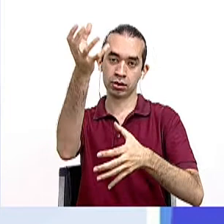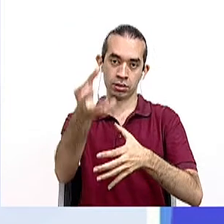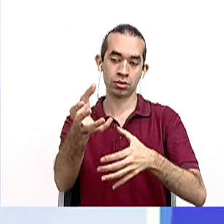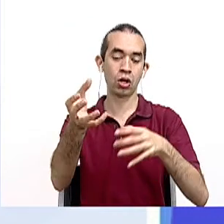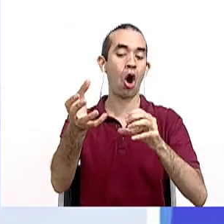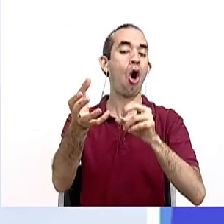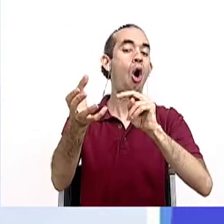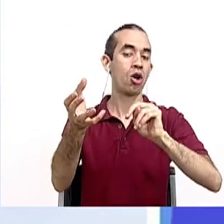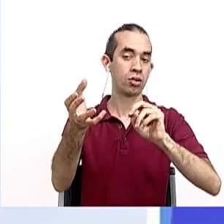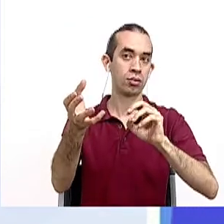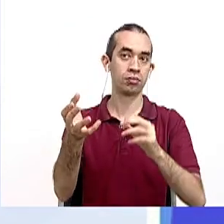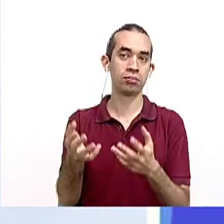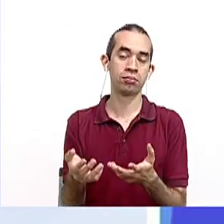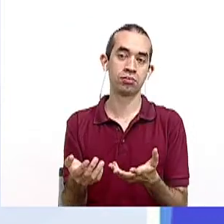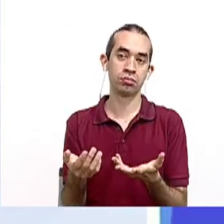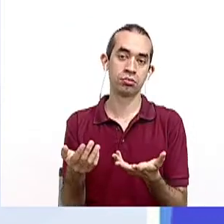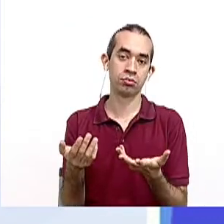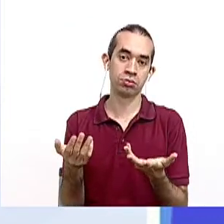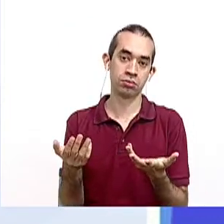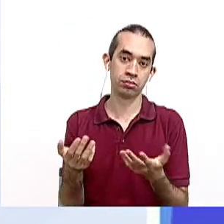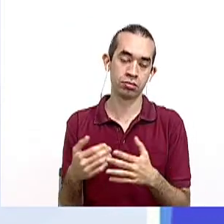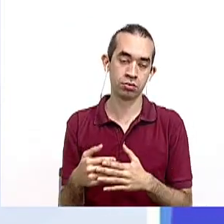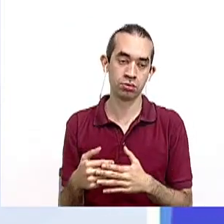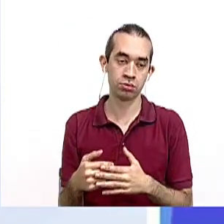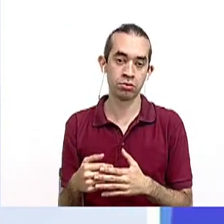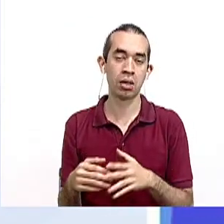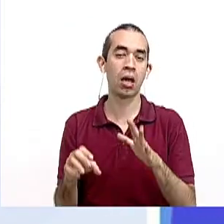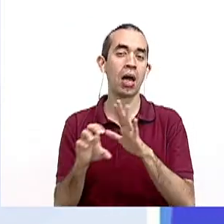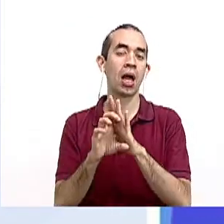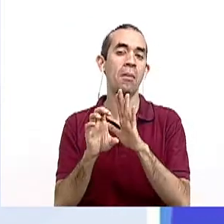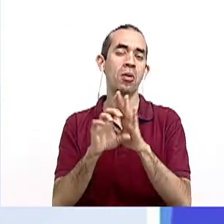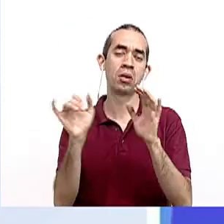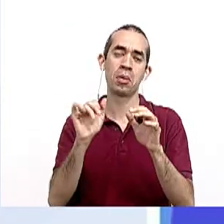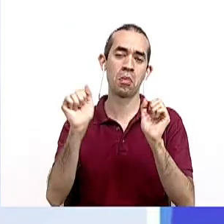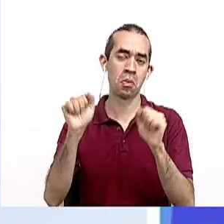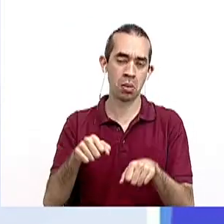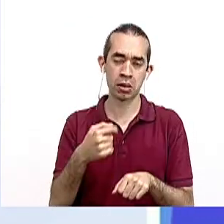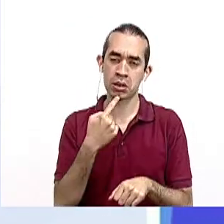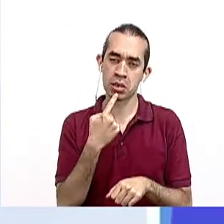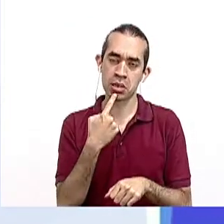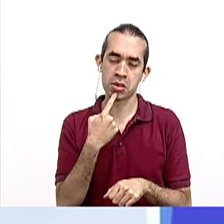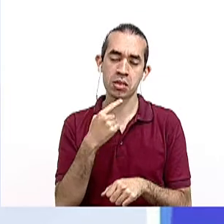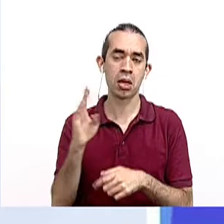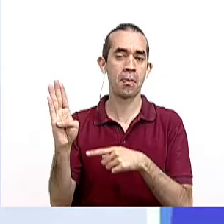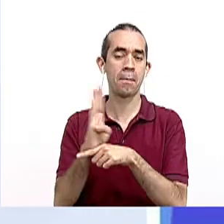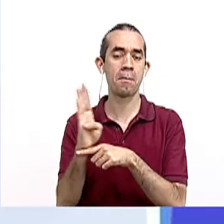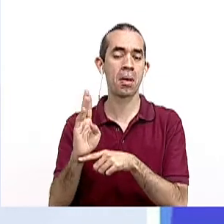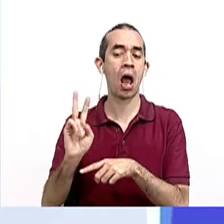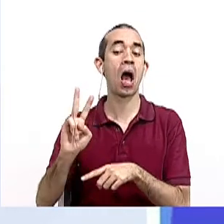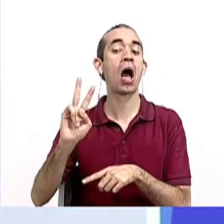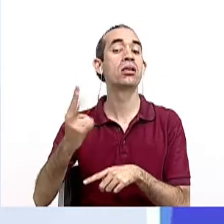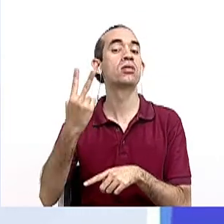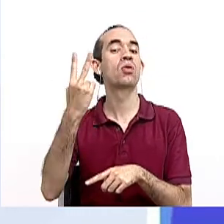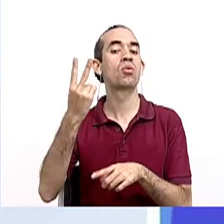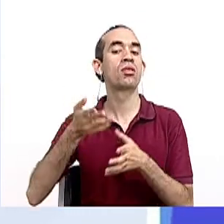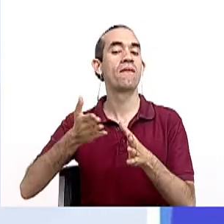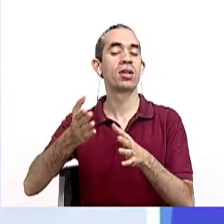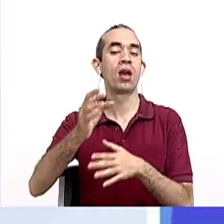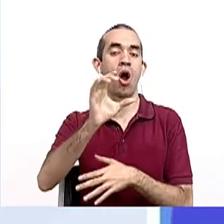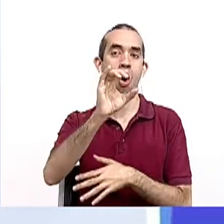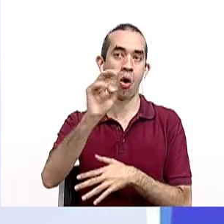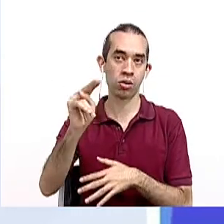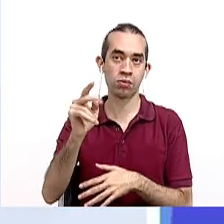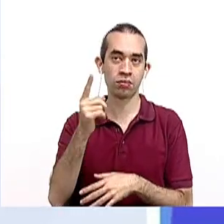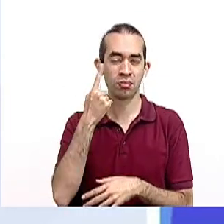say, like the band is on 2nd Avenue, for example. Then we have across, and as you can see